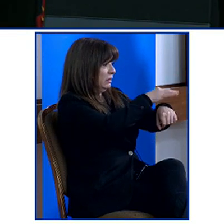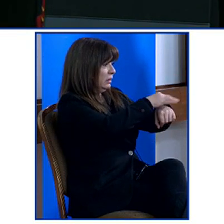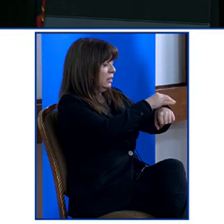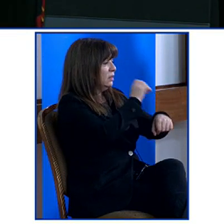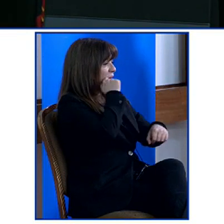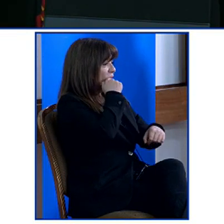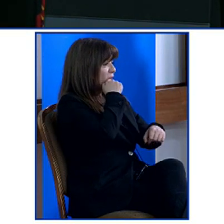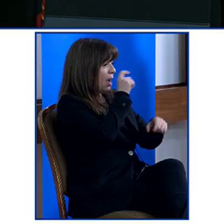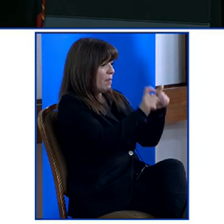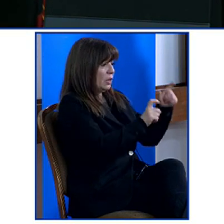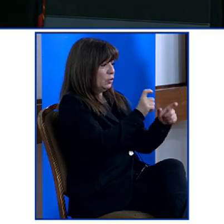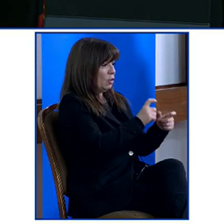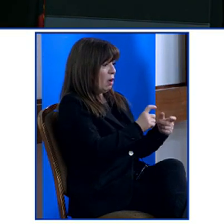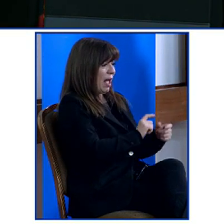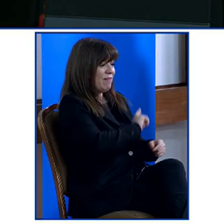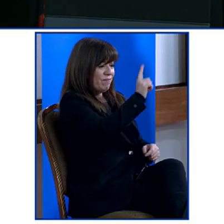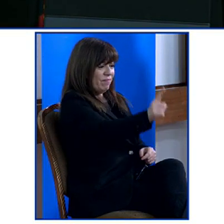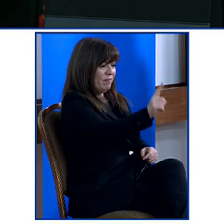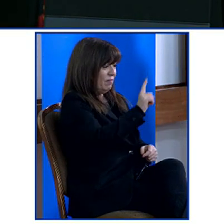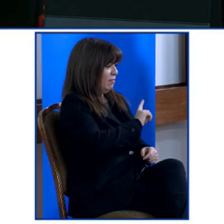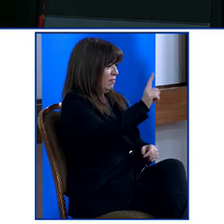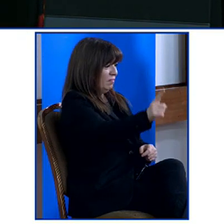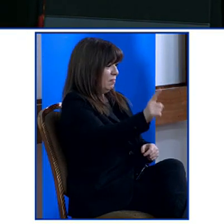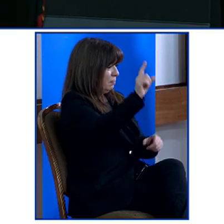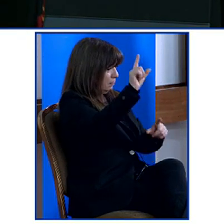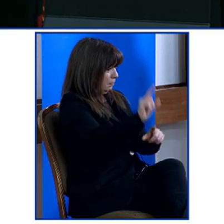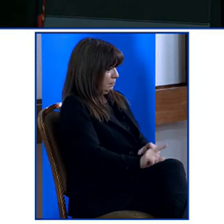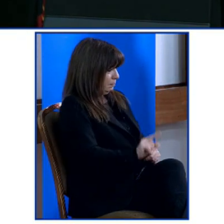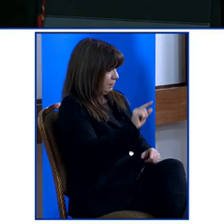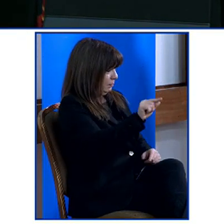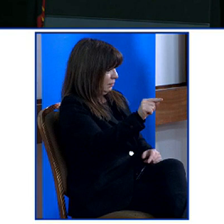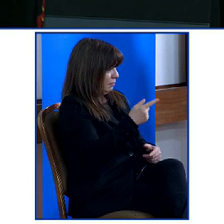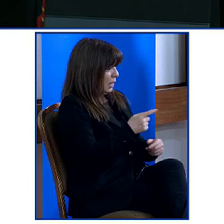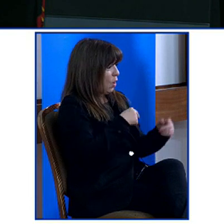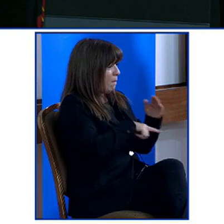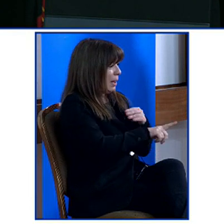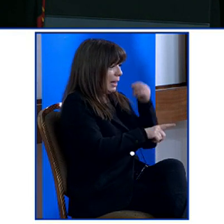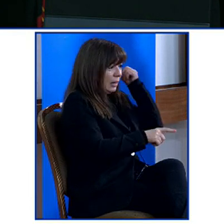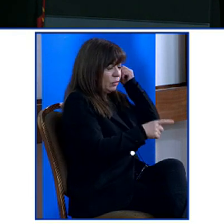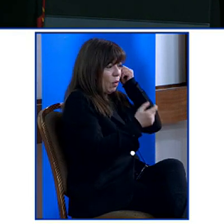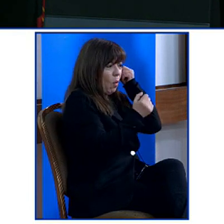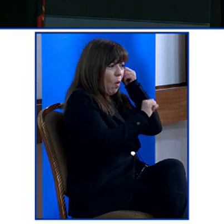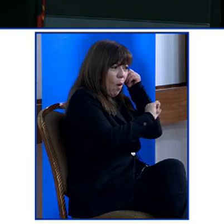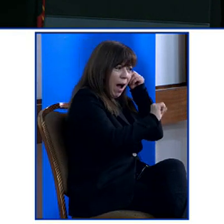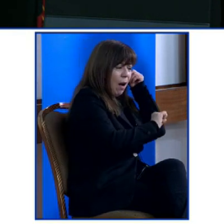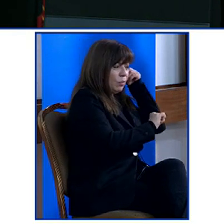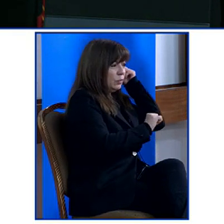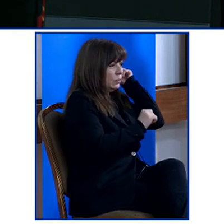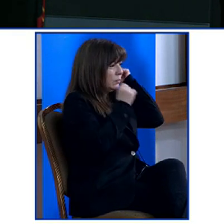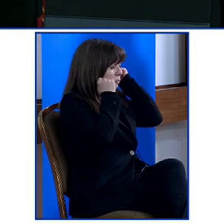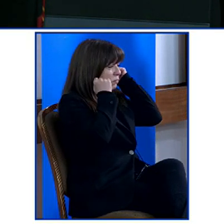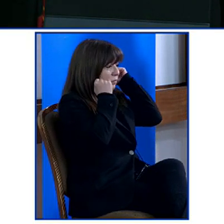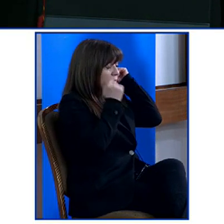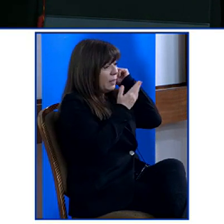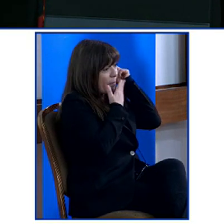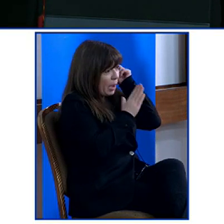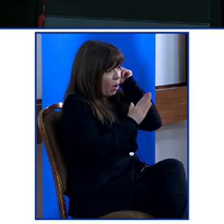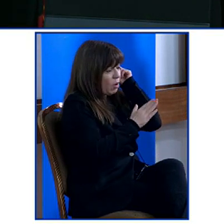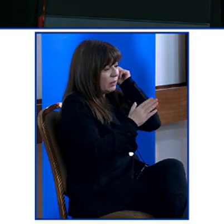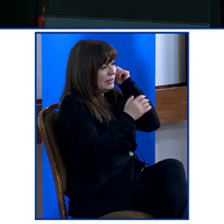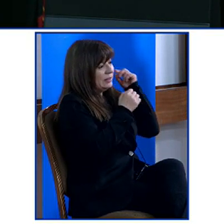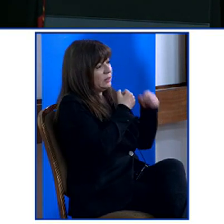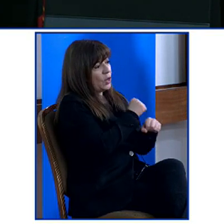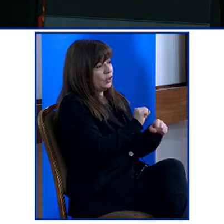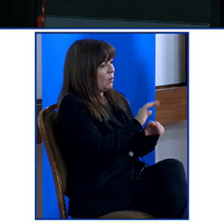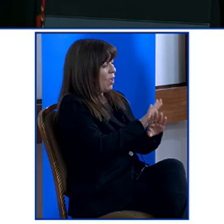healthcare resources. Now, of course, you can't replace face-to-face delivery of healthcare, but there's an awful lot of healthcare